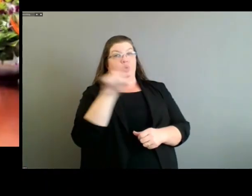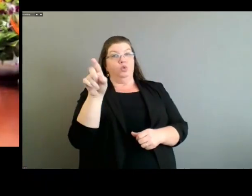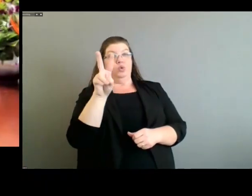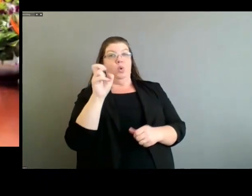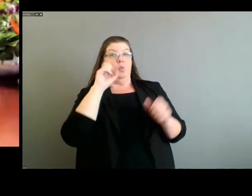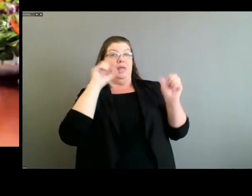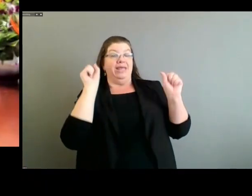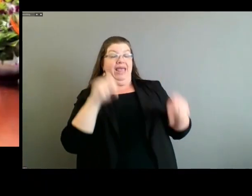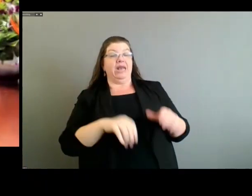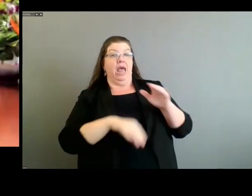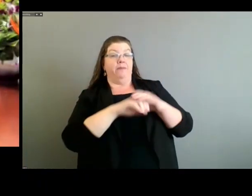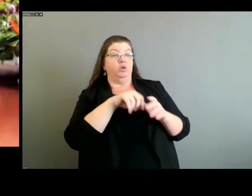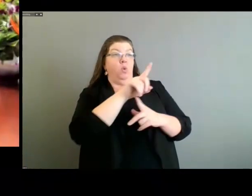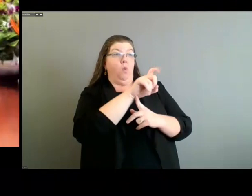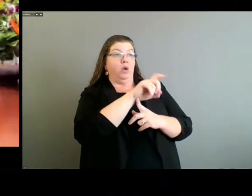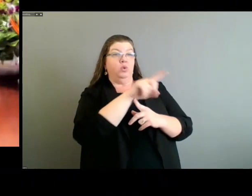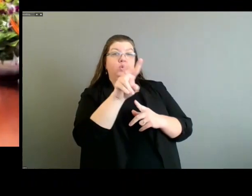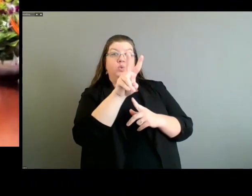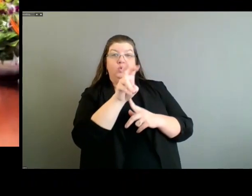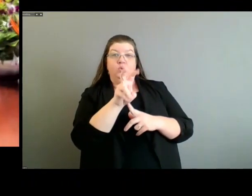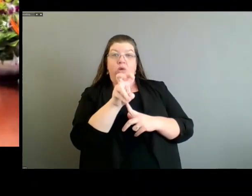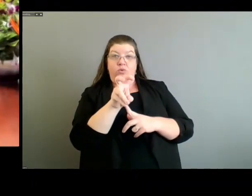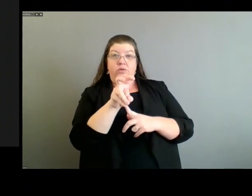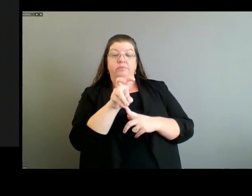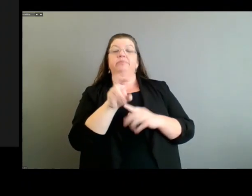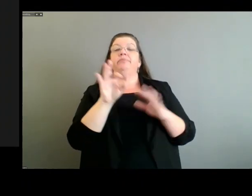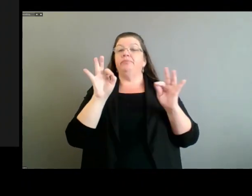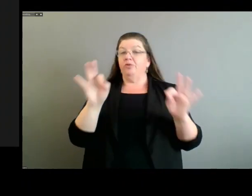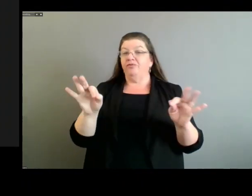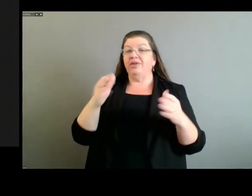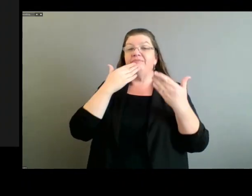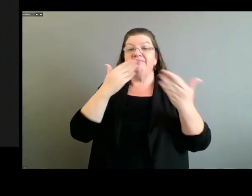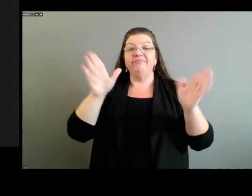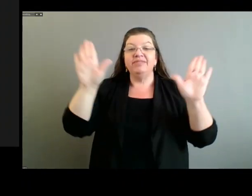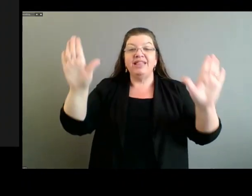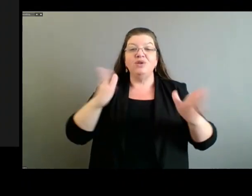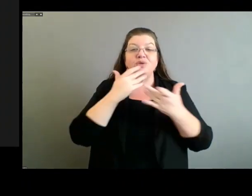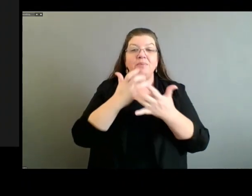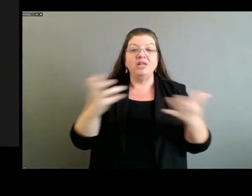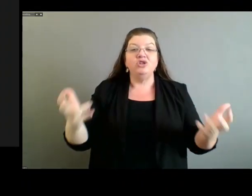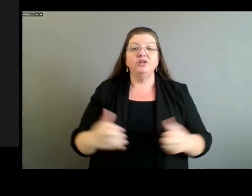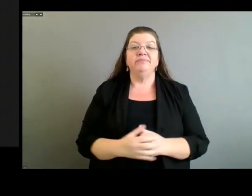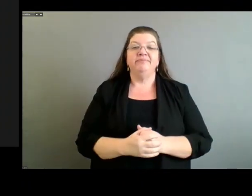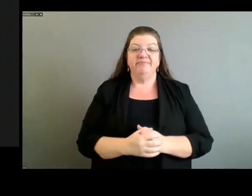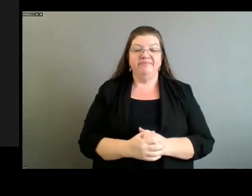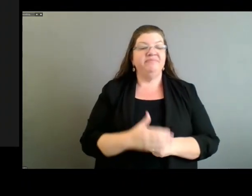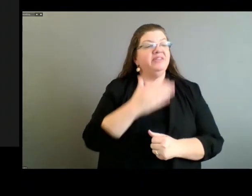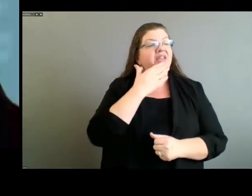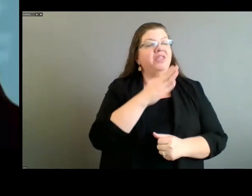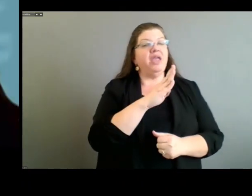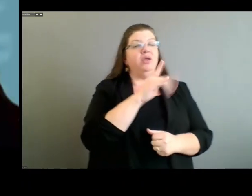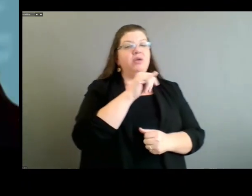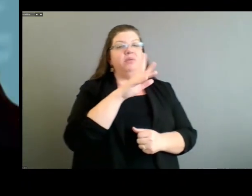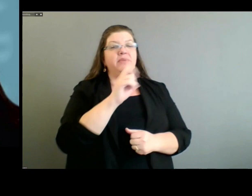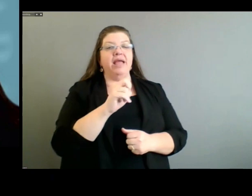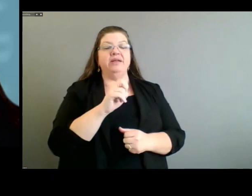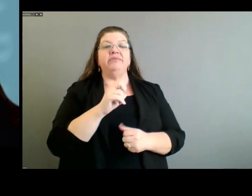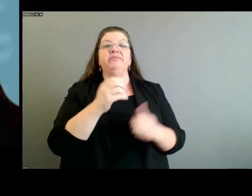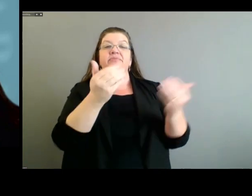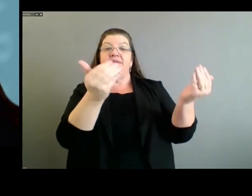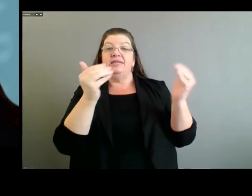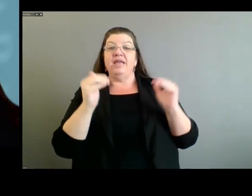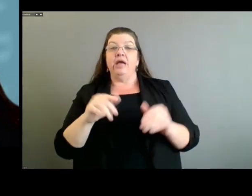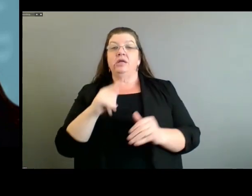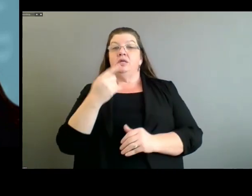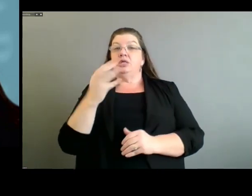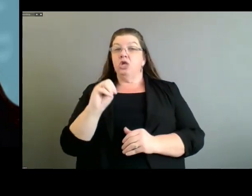1 to 200. Perfect. Awesome. Thank you guys so much. Thank you, Blake. Next up, we're going to